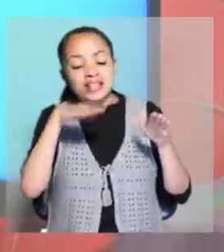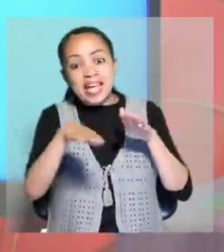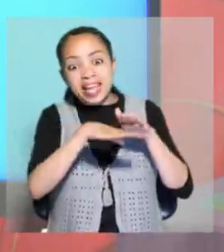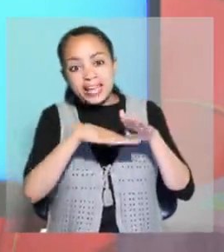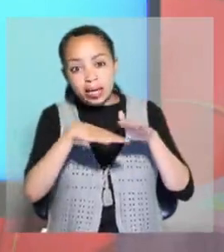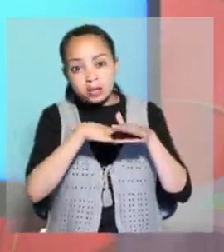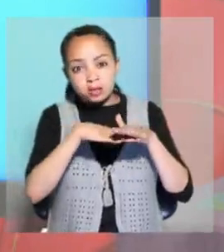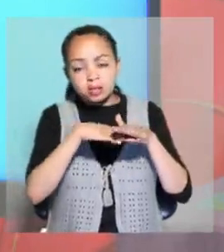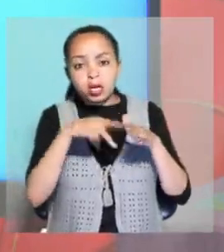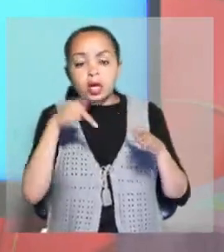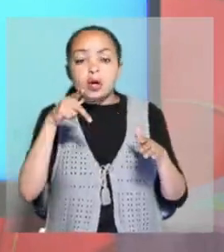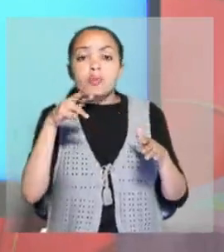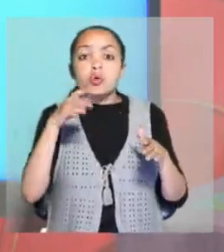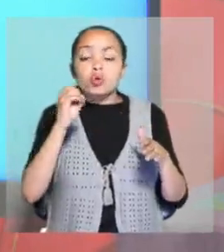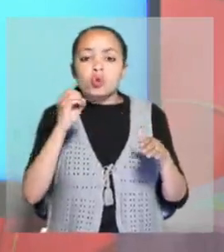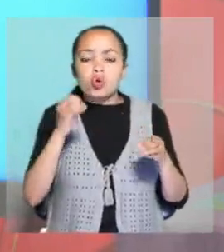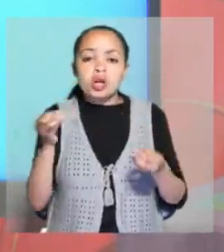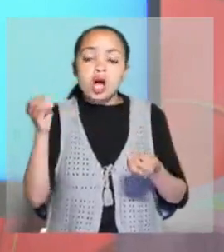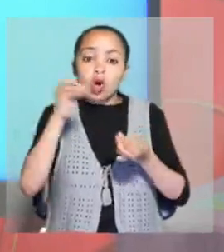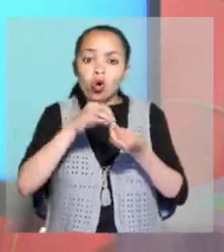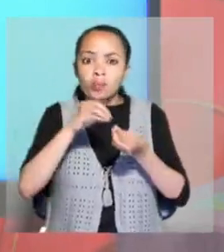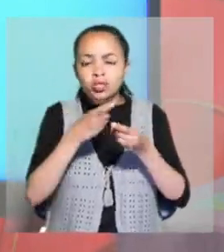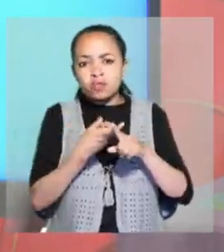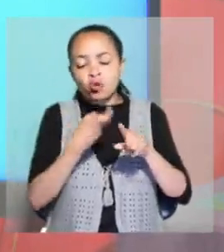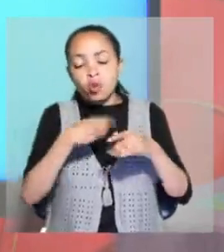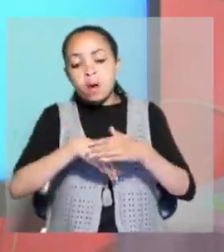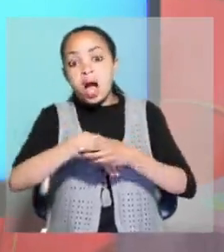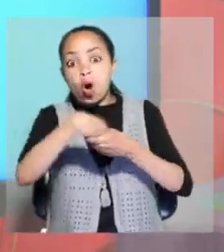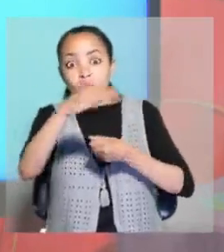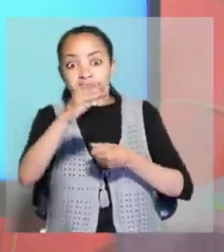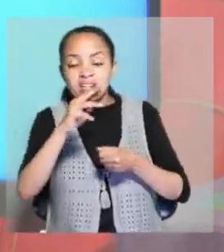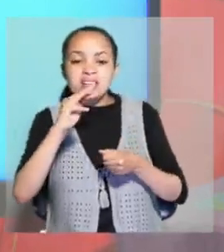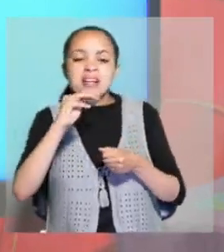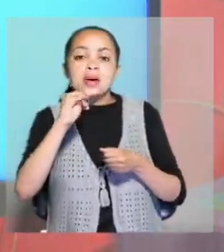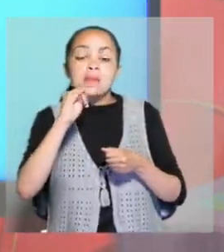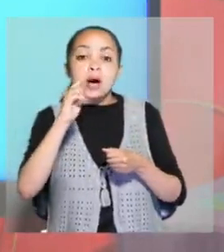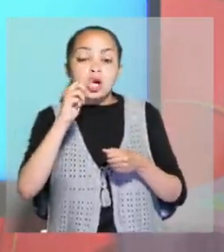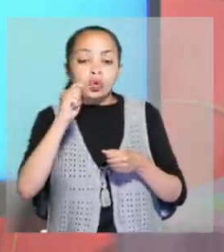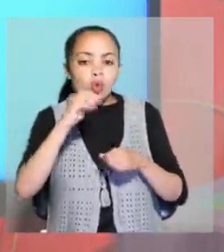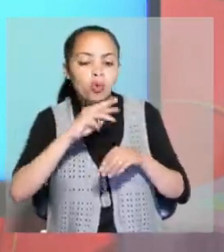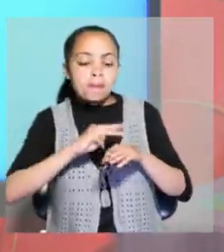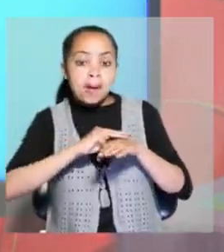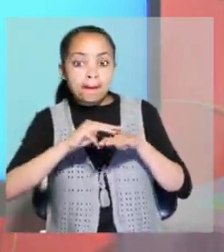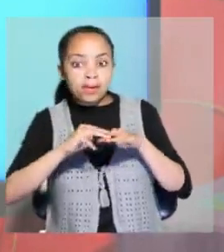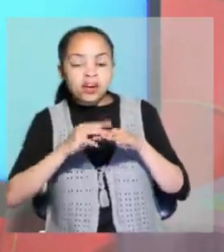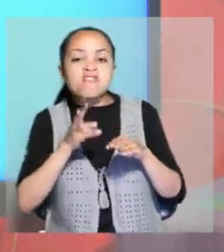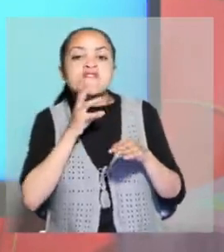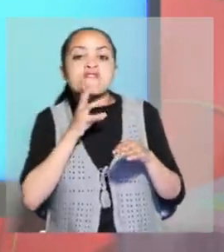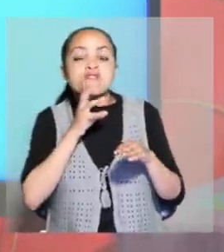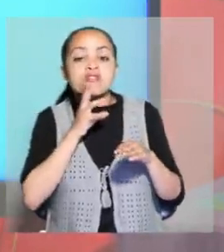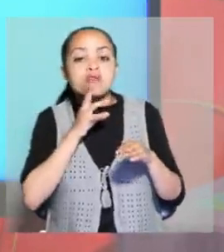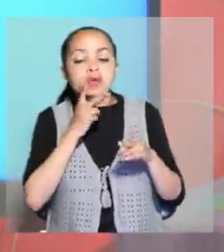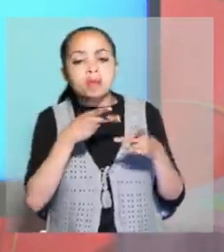space. Proton accumulation from outer mitochondrial membrane, which is fluid